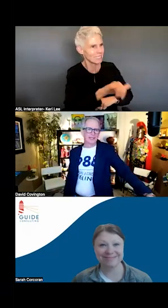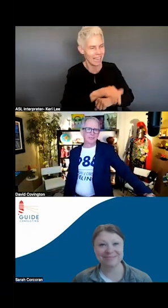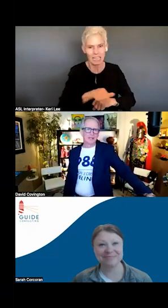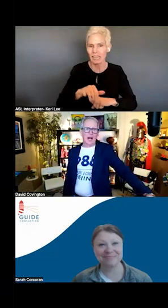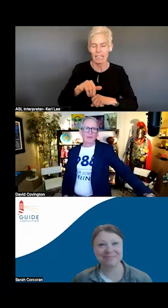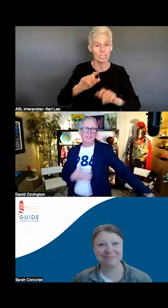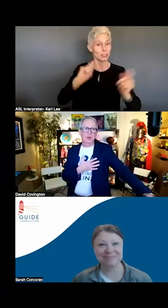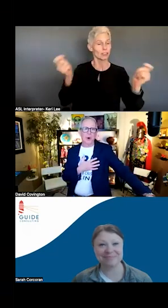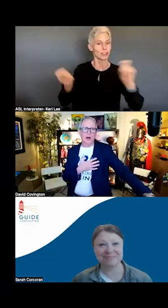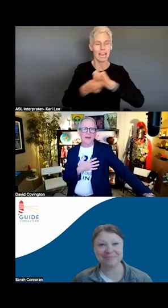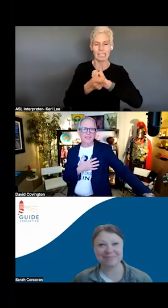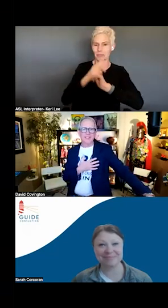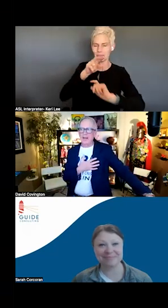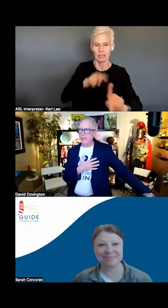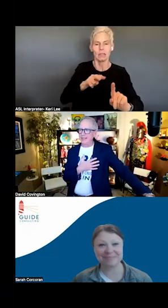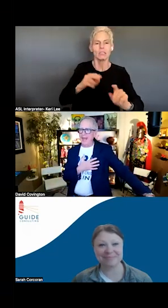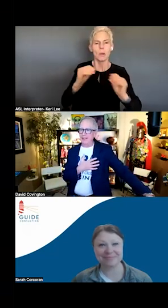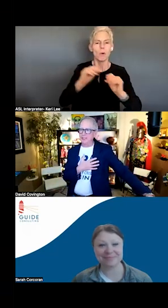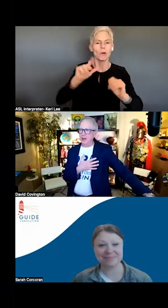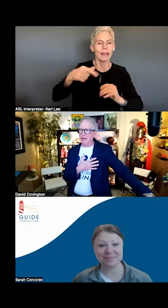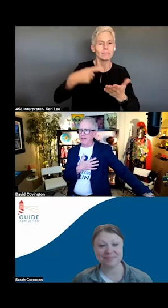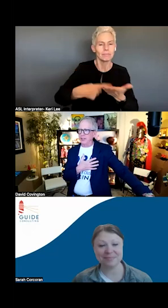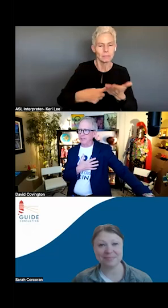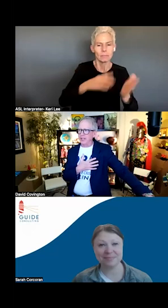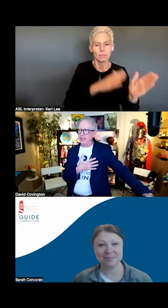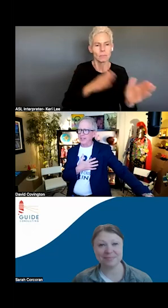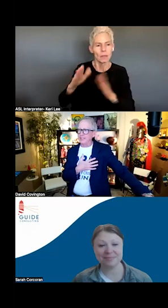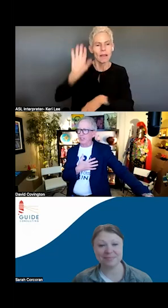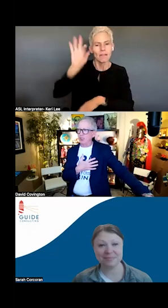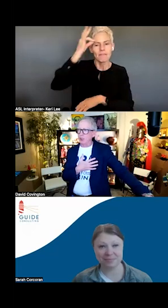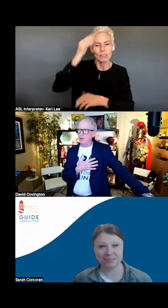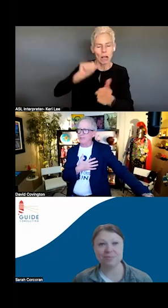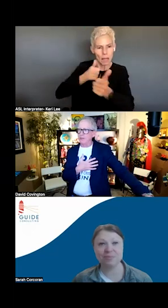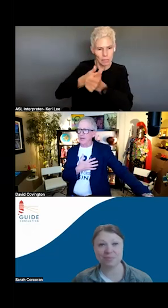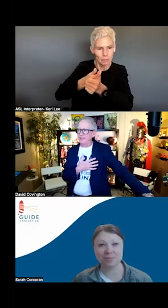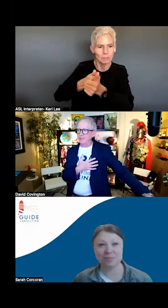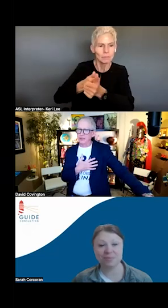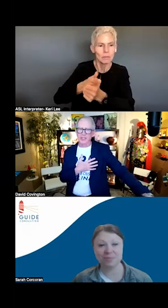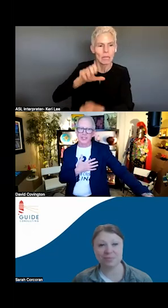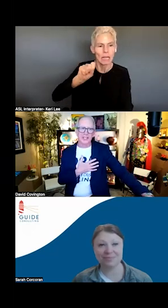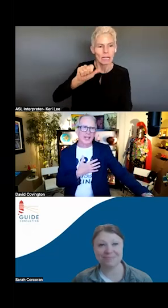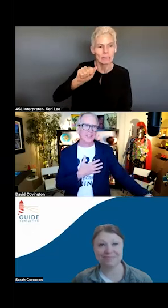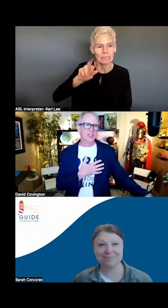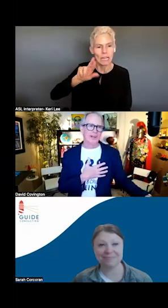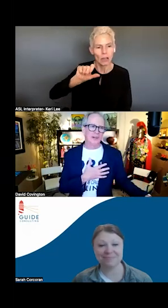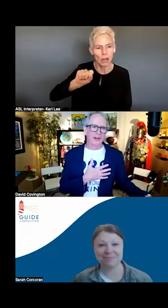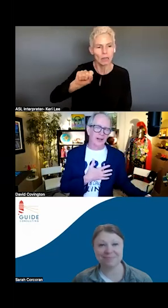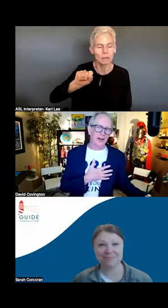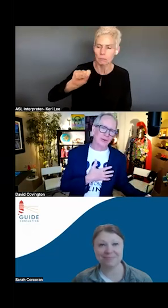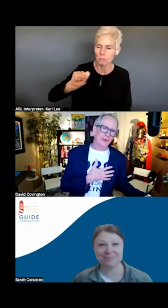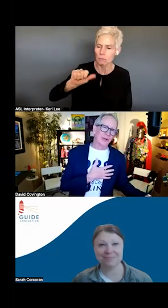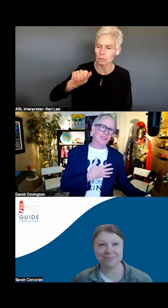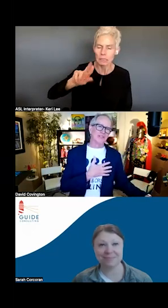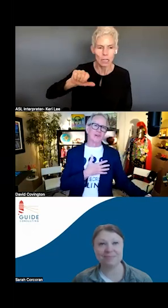world. Okay, so more on that to come, but now let's go to our federal update. Sarah Corcoran from Guide Consulting and